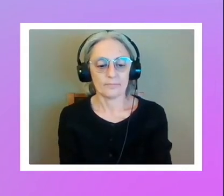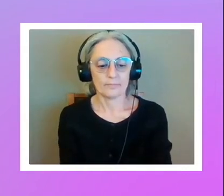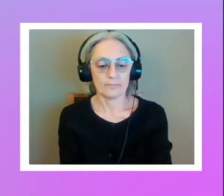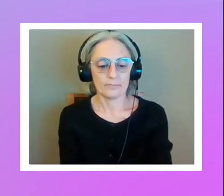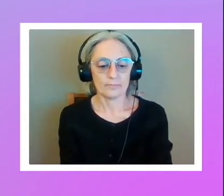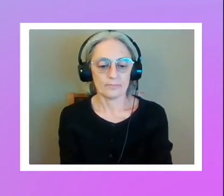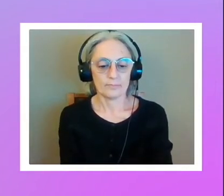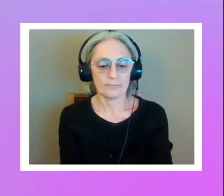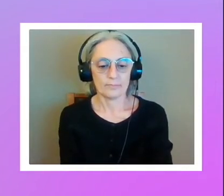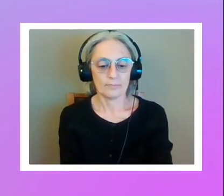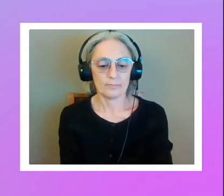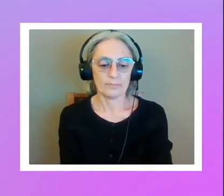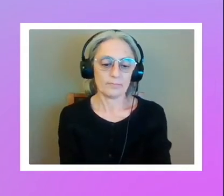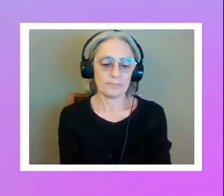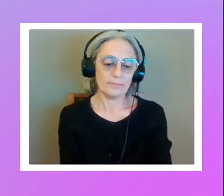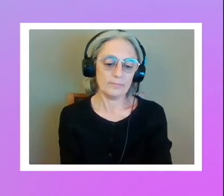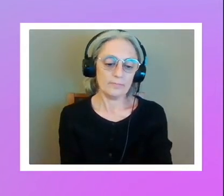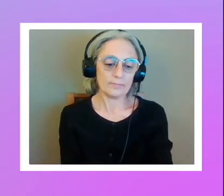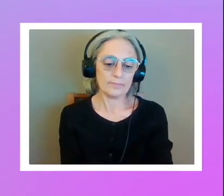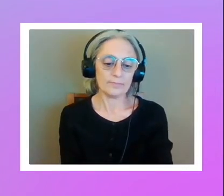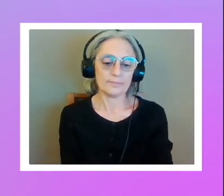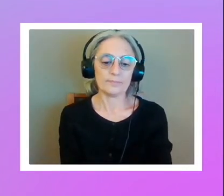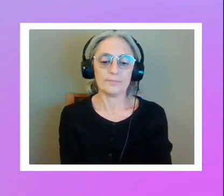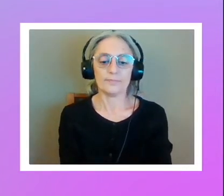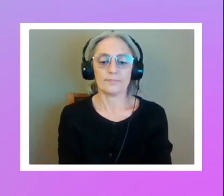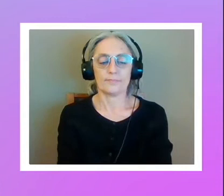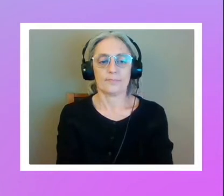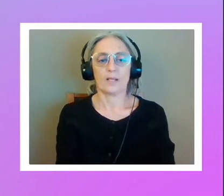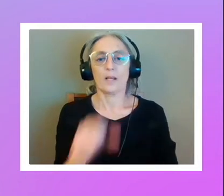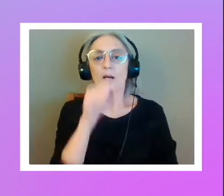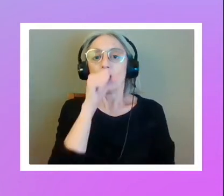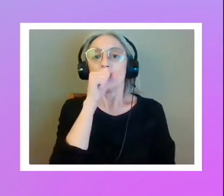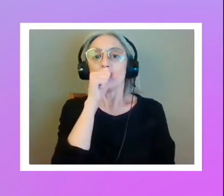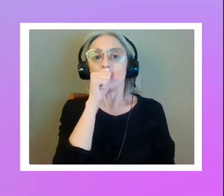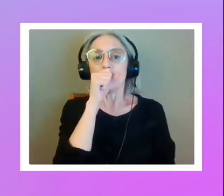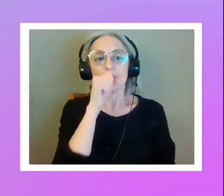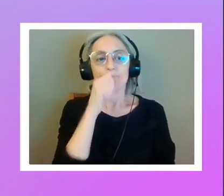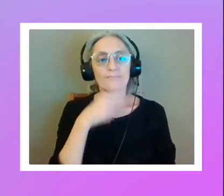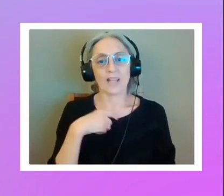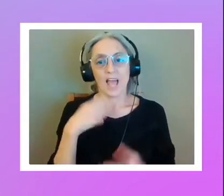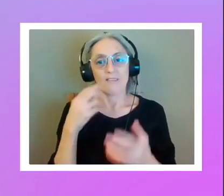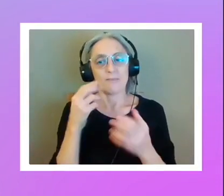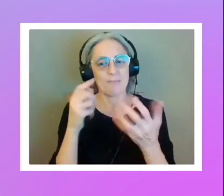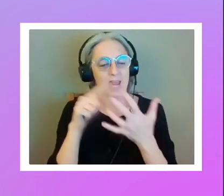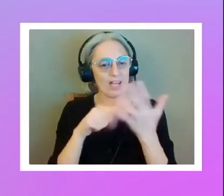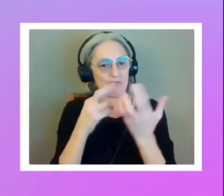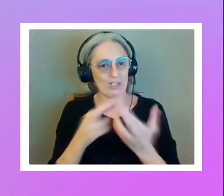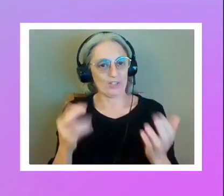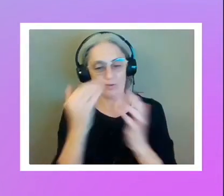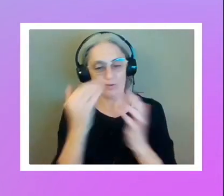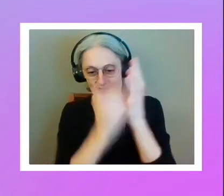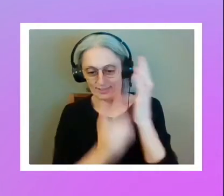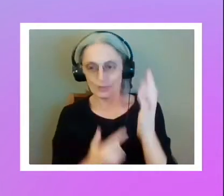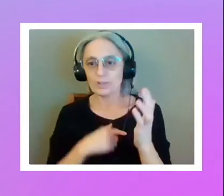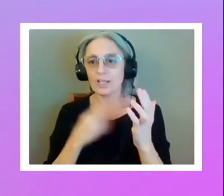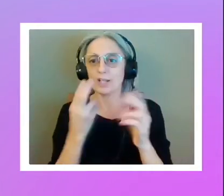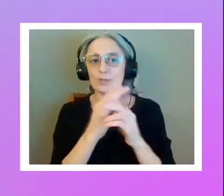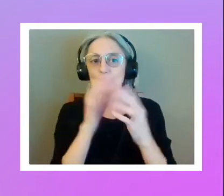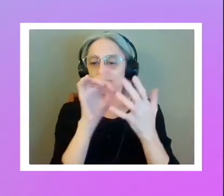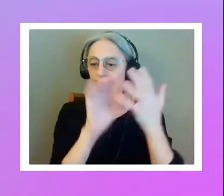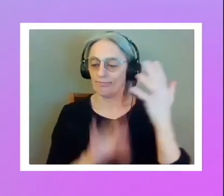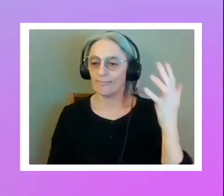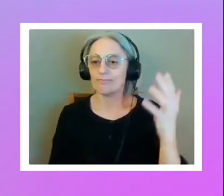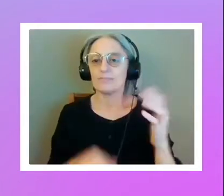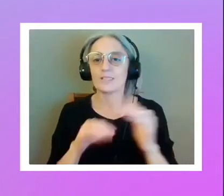So let's talk about some resources. So I left you guys quite a few resources here. We got some accessibility